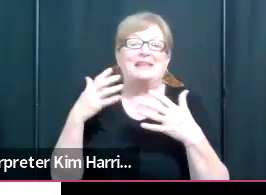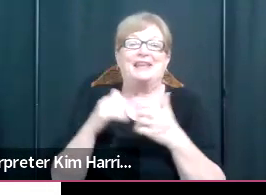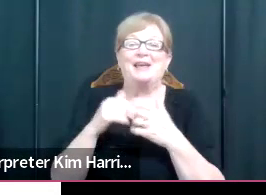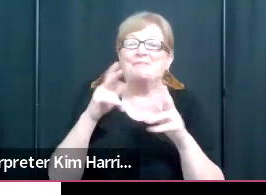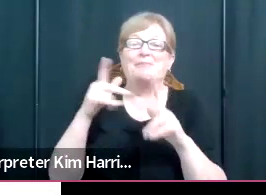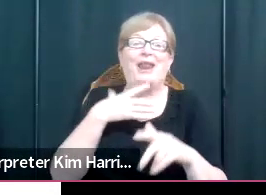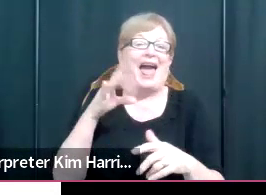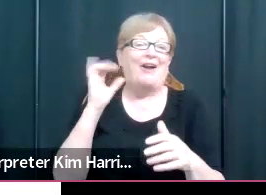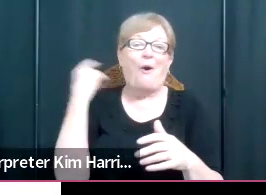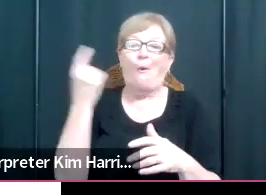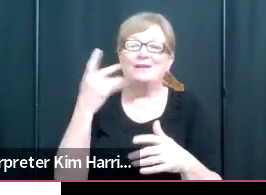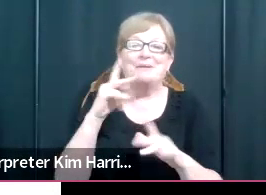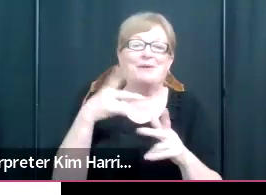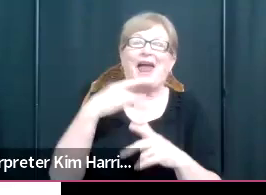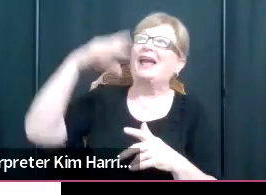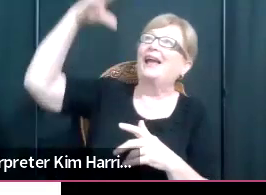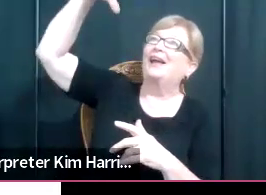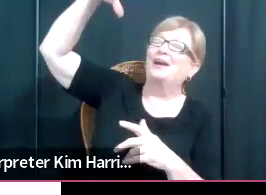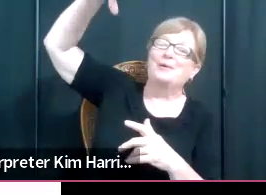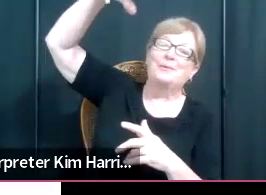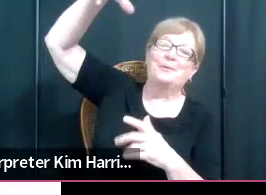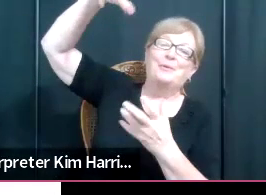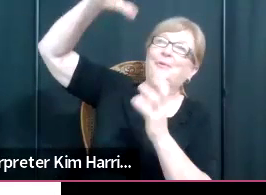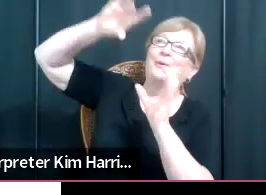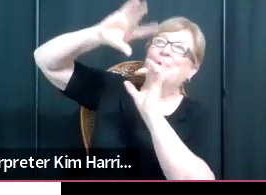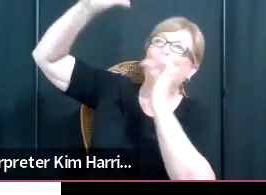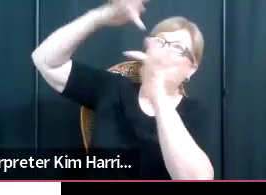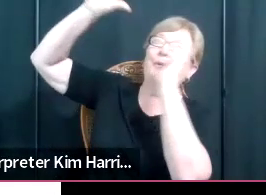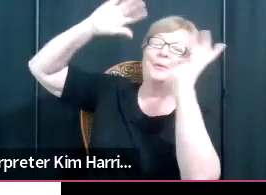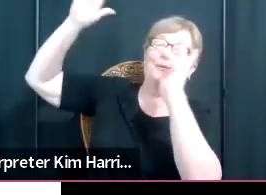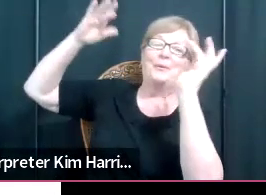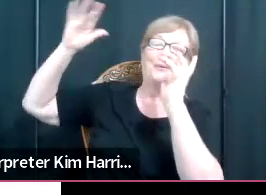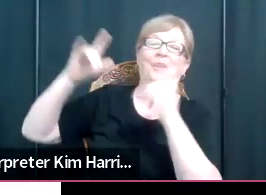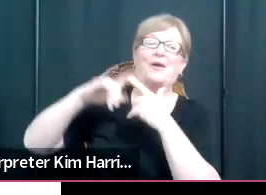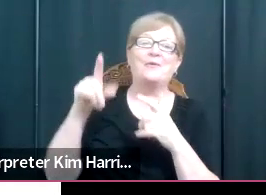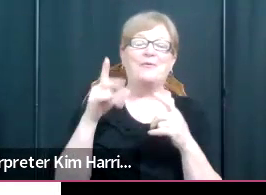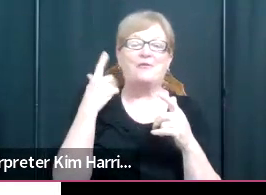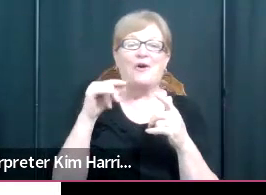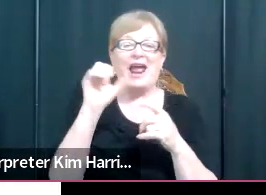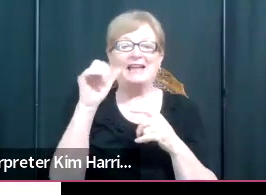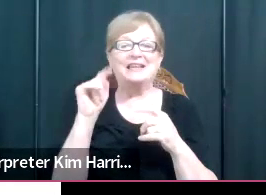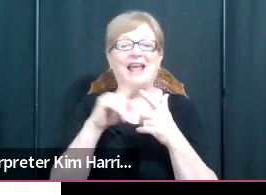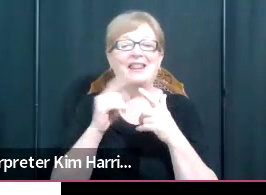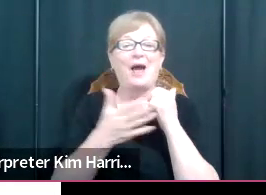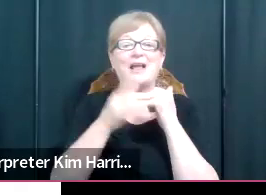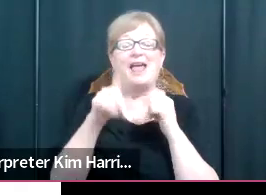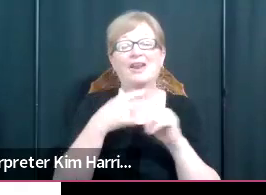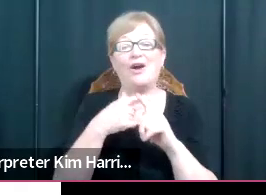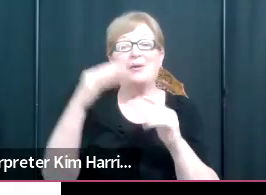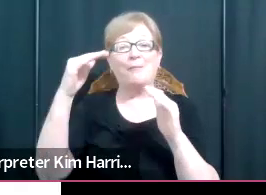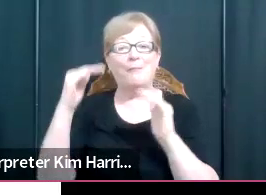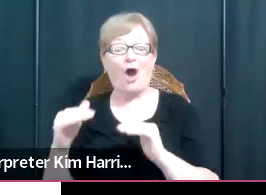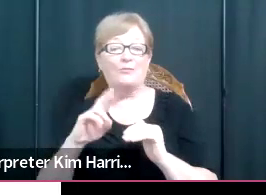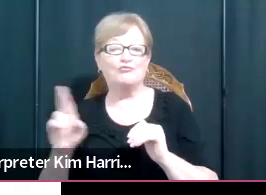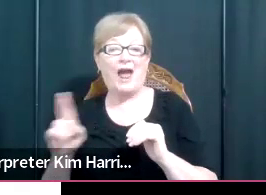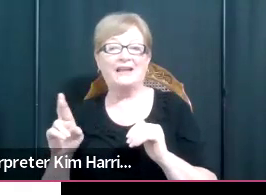that would like the visual support to be able to interact with AT, that's helpful. And then on the bottom